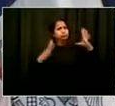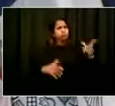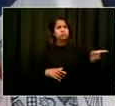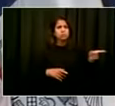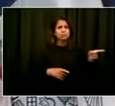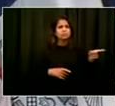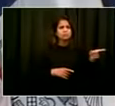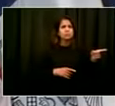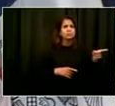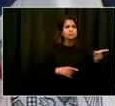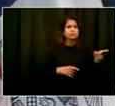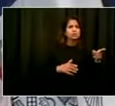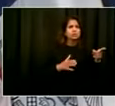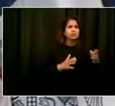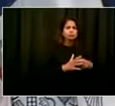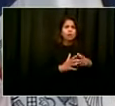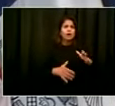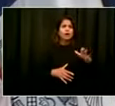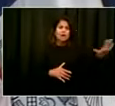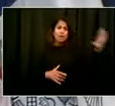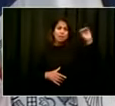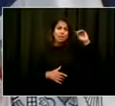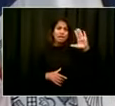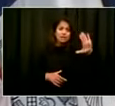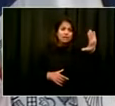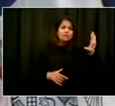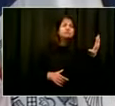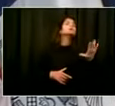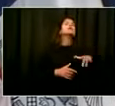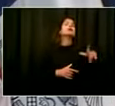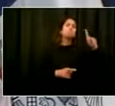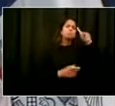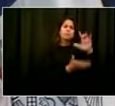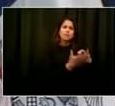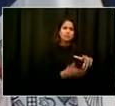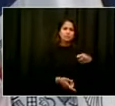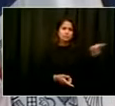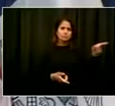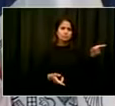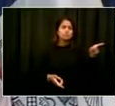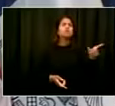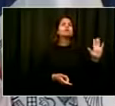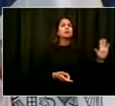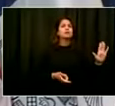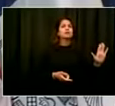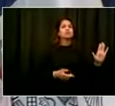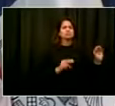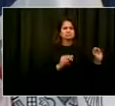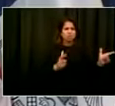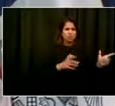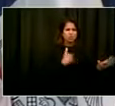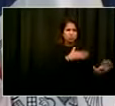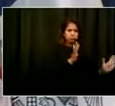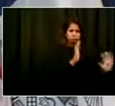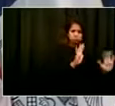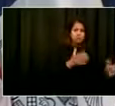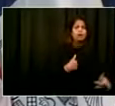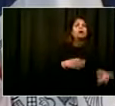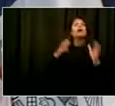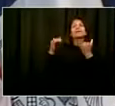very troubling things in the 1980s and 1990s. Today, I think it's a different reality. There are individuals who have